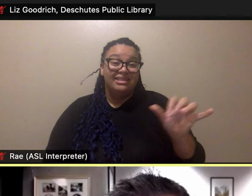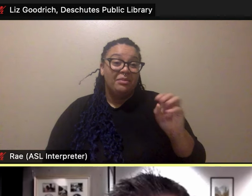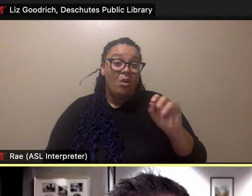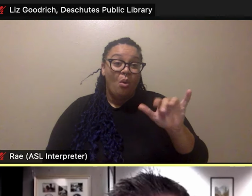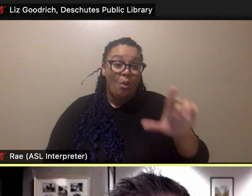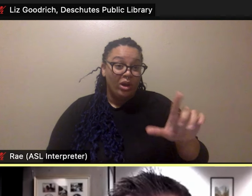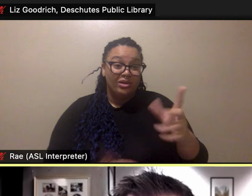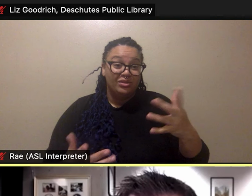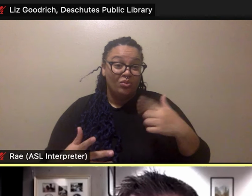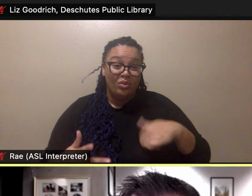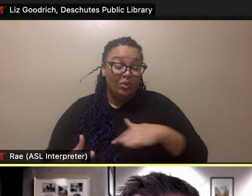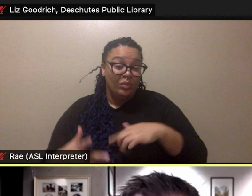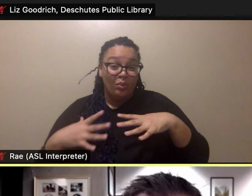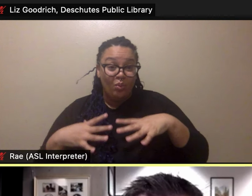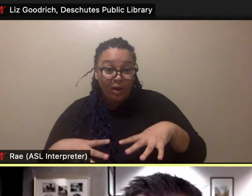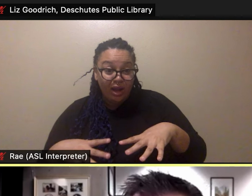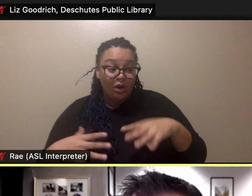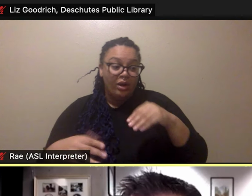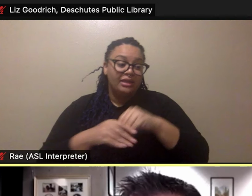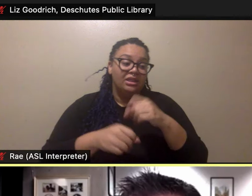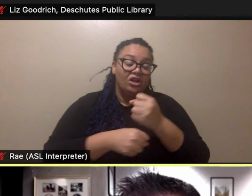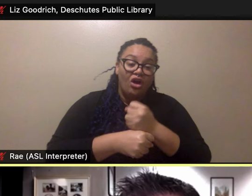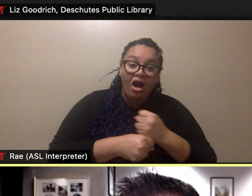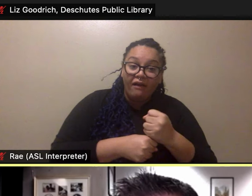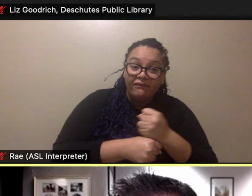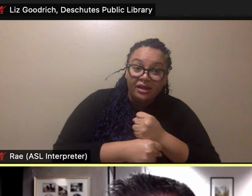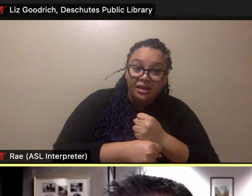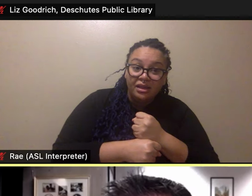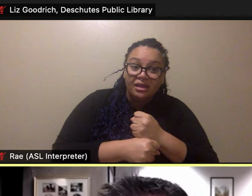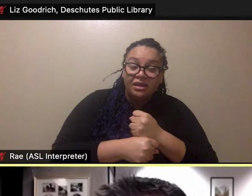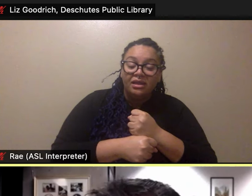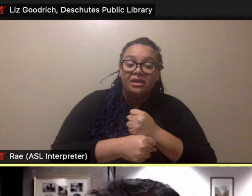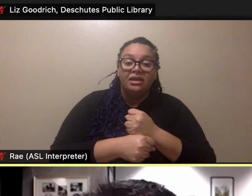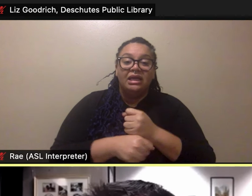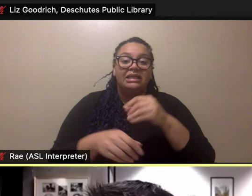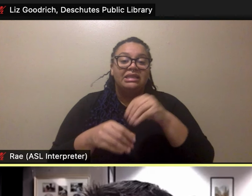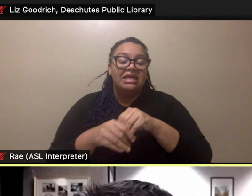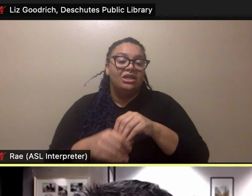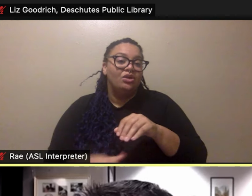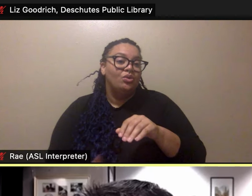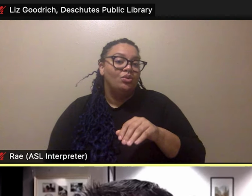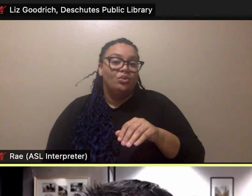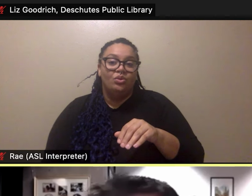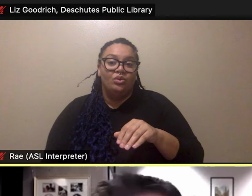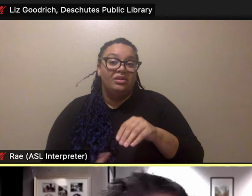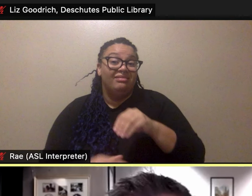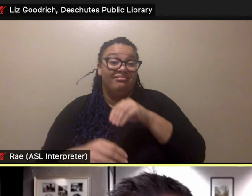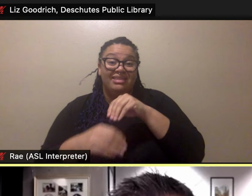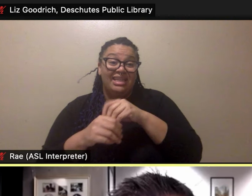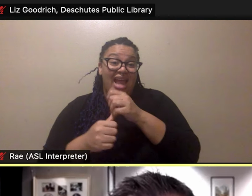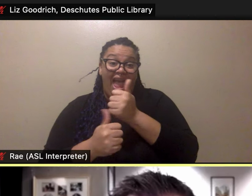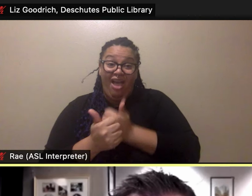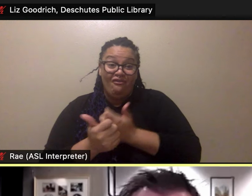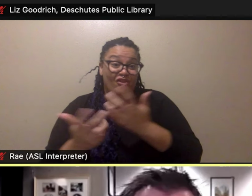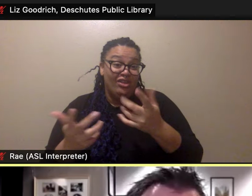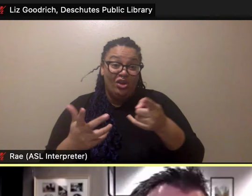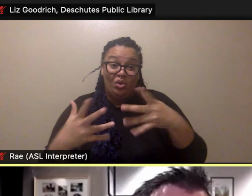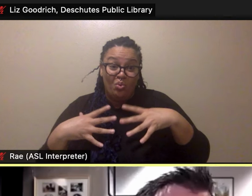wearing. It's in your coffee filters. It's in your, it's in pretty much every fabric you